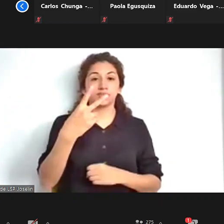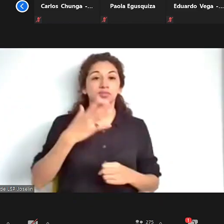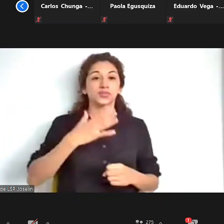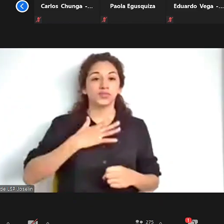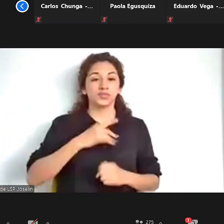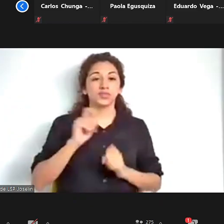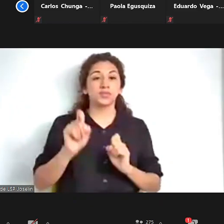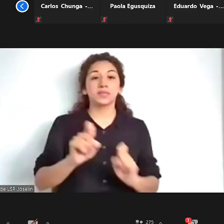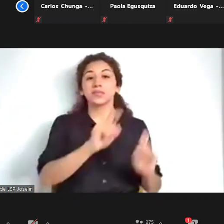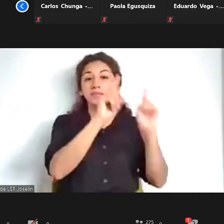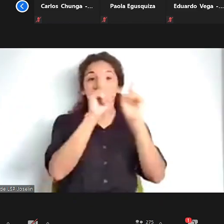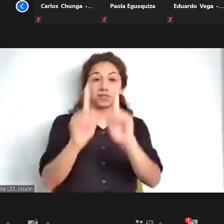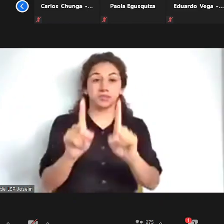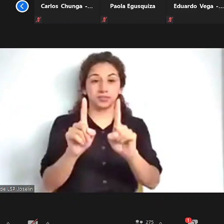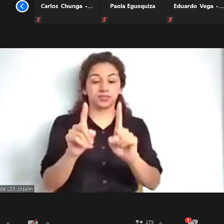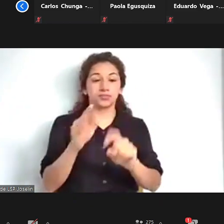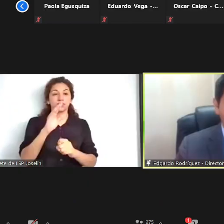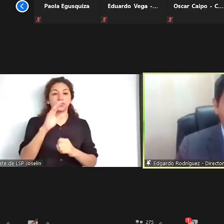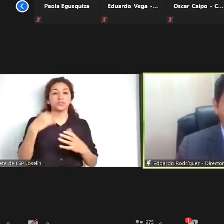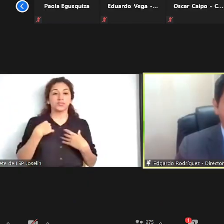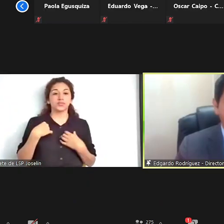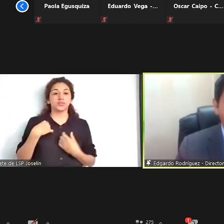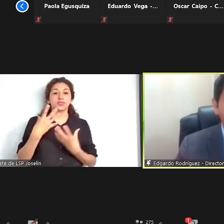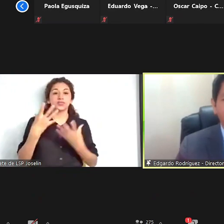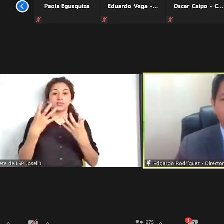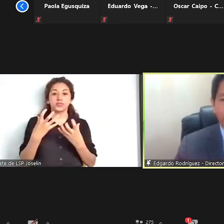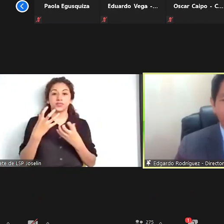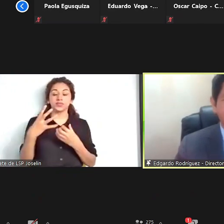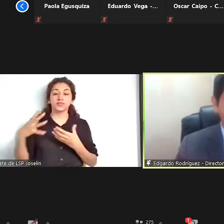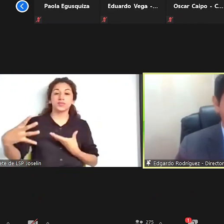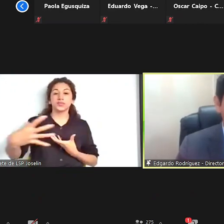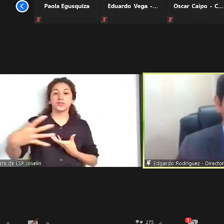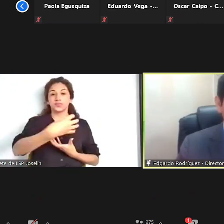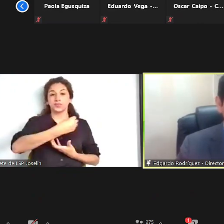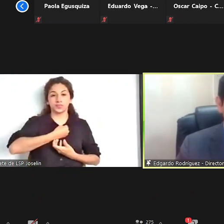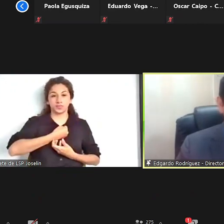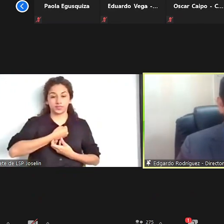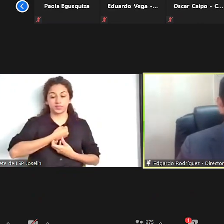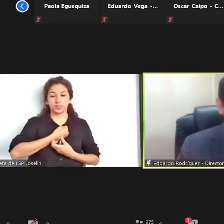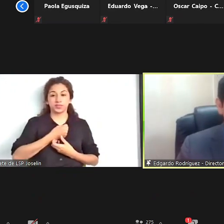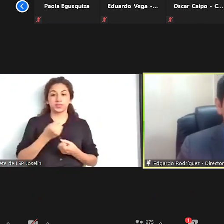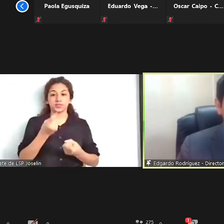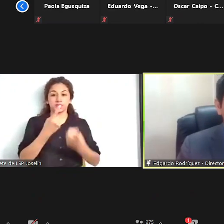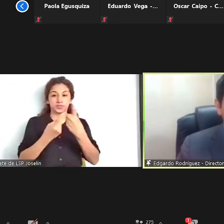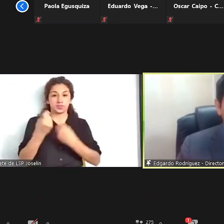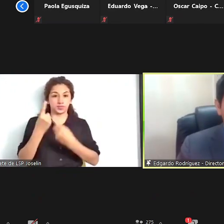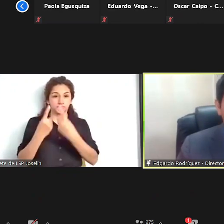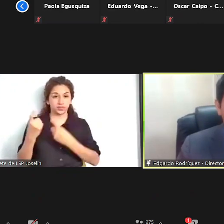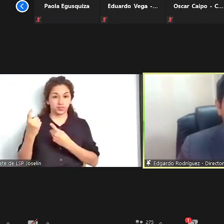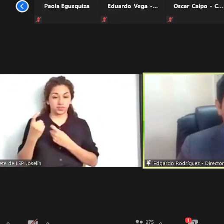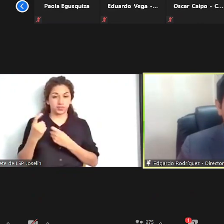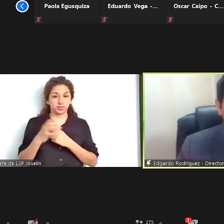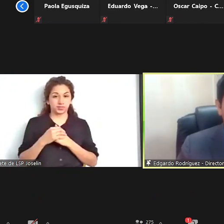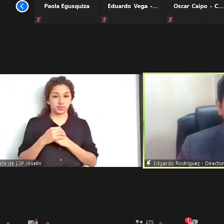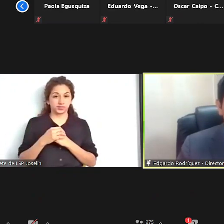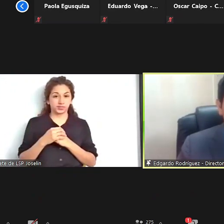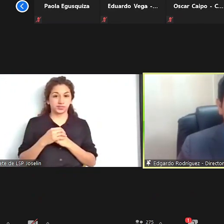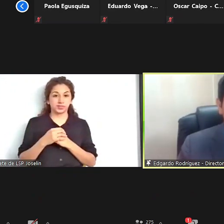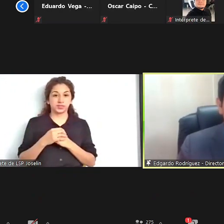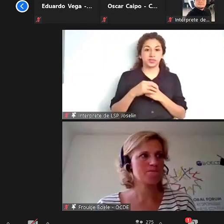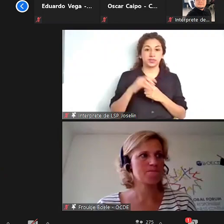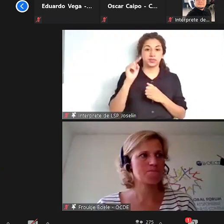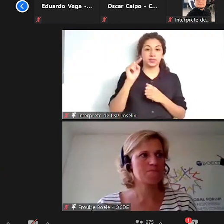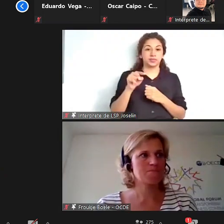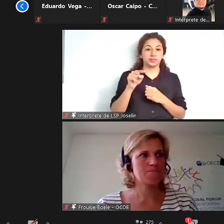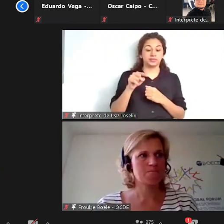little bit more brief that we will have a question based on the our participants virtually here today in this event